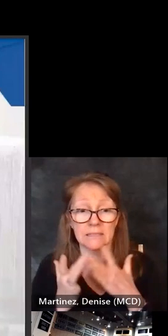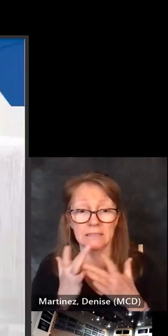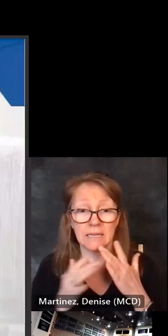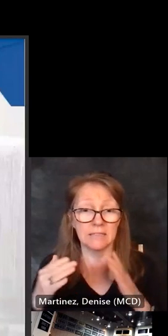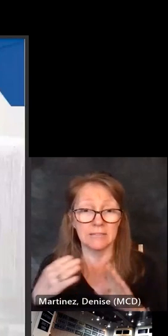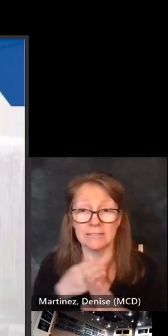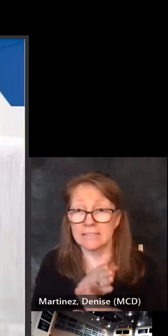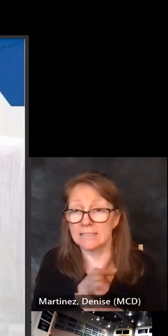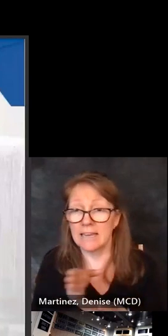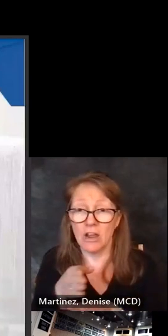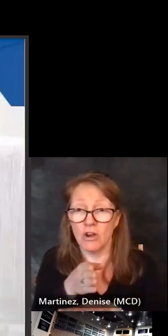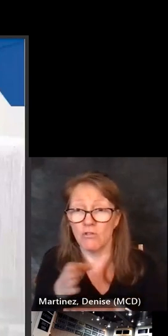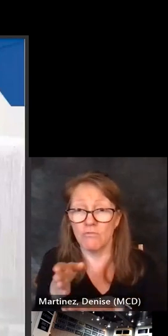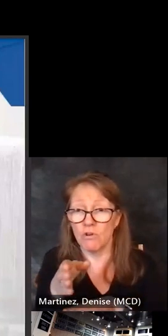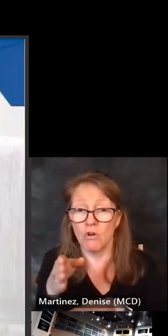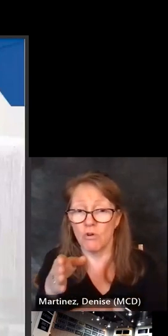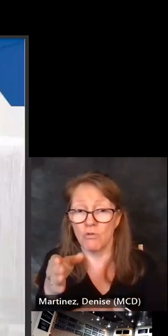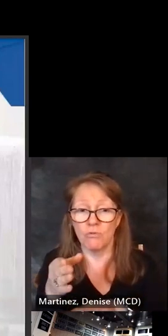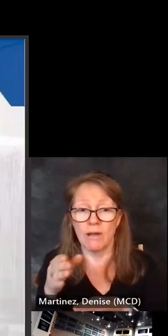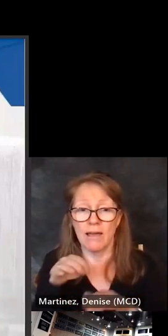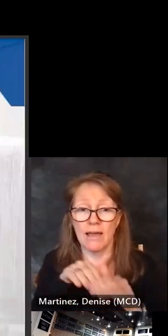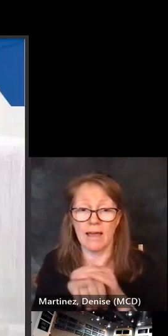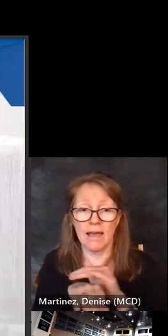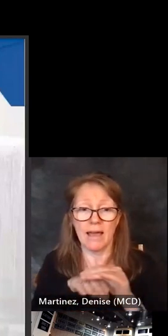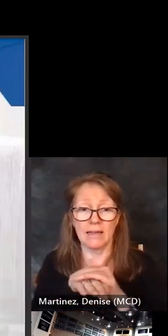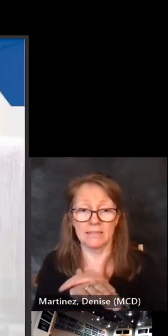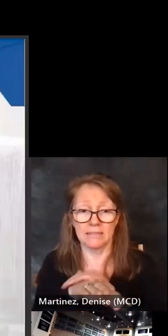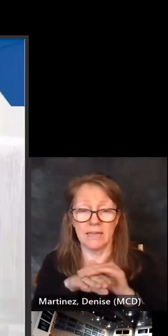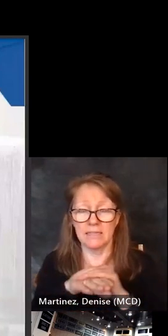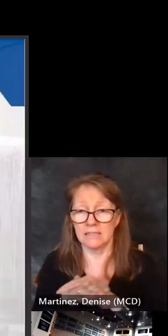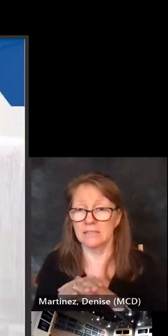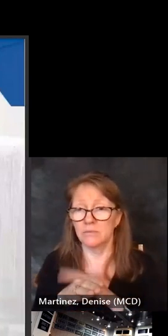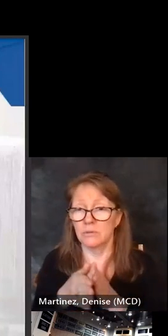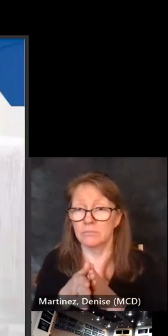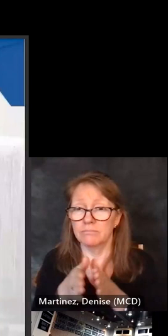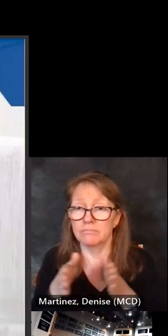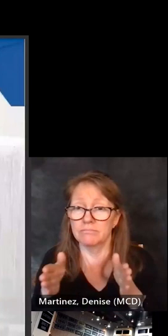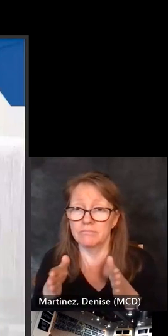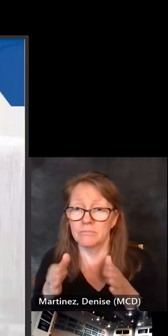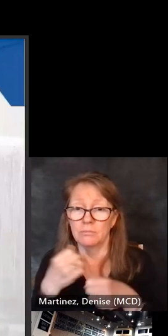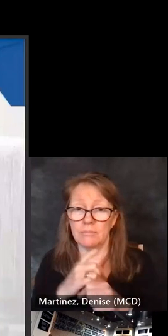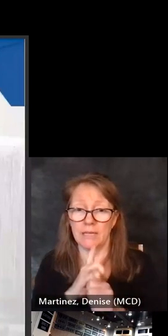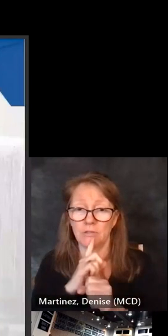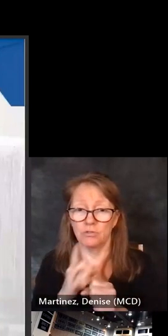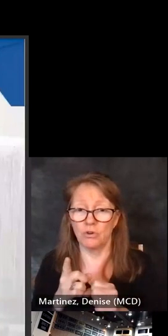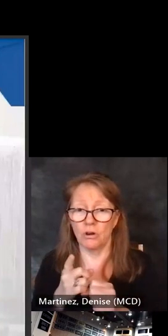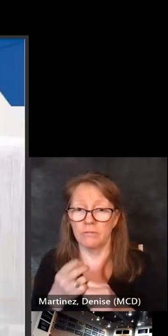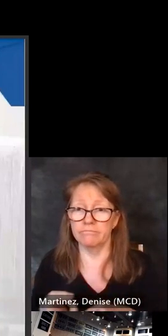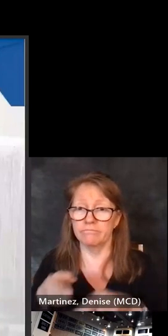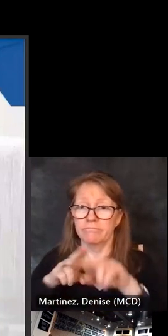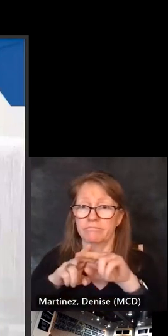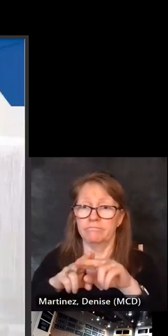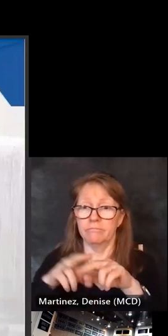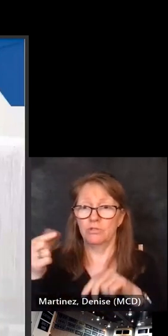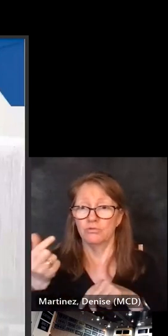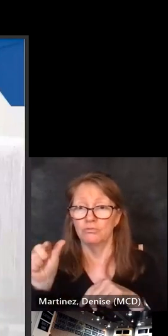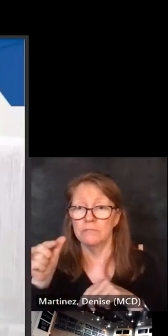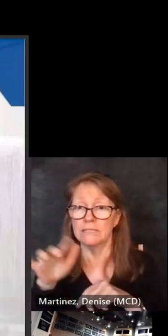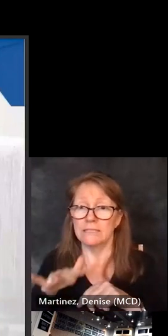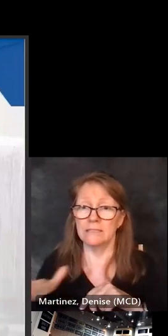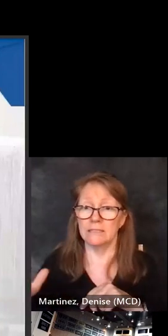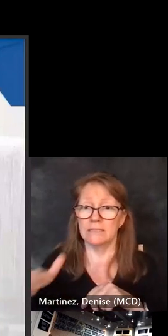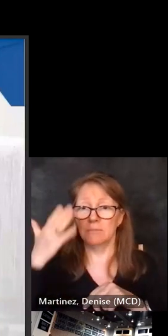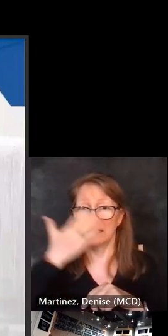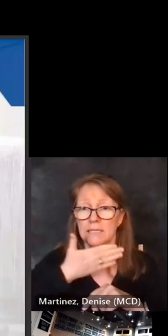the driveway and some of those drive access lanes so that we can expand the green space that we have in the front